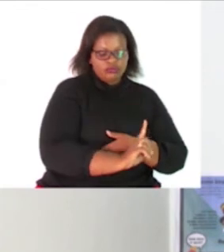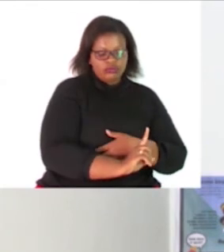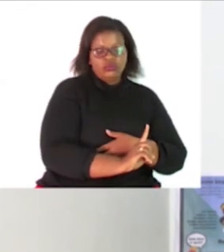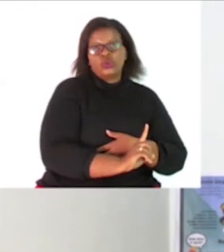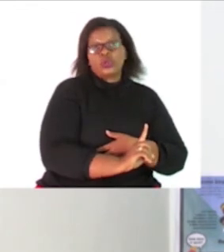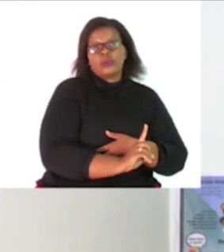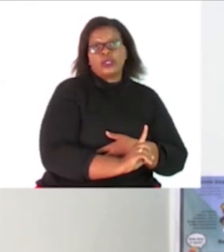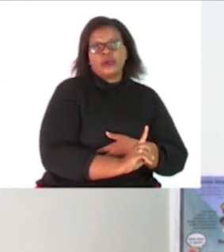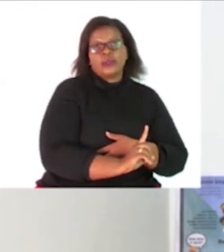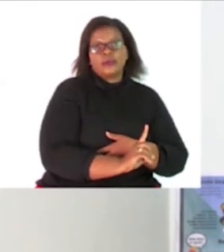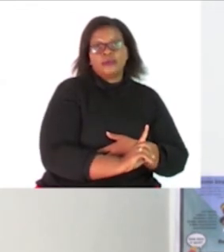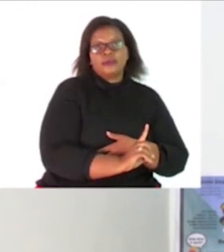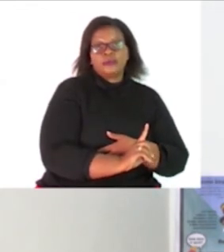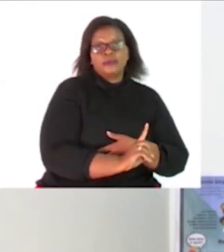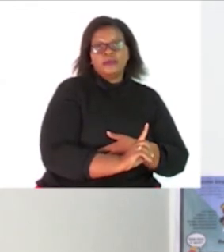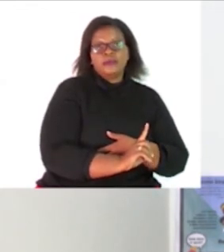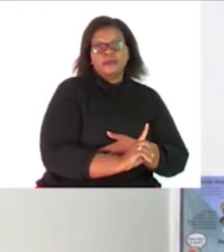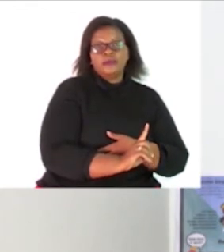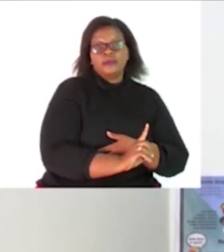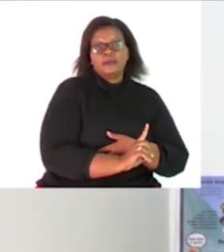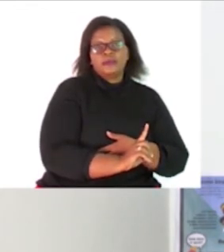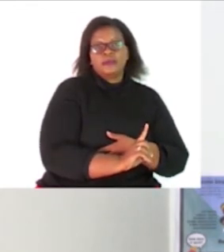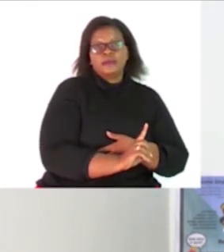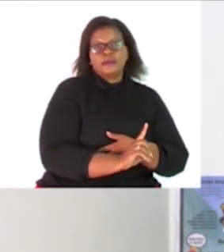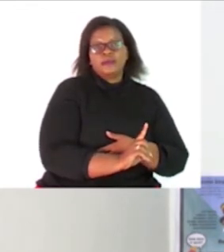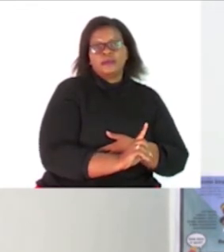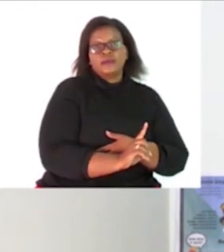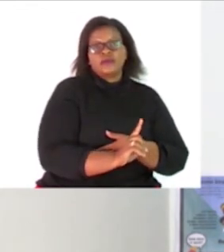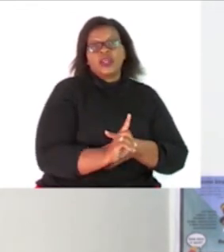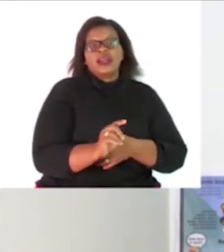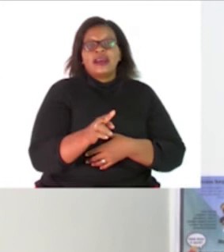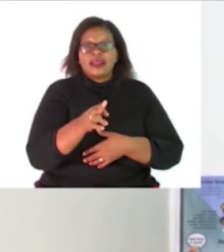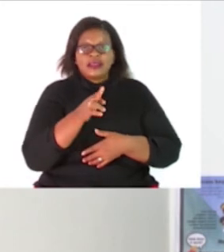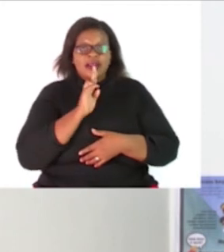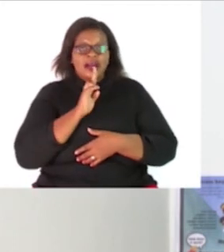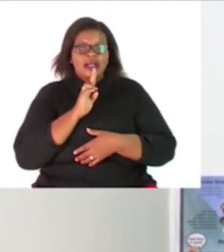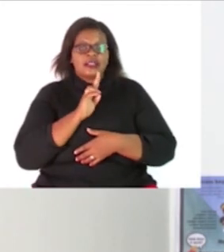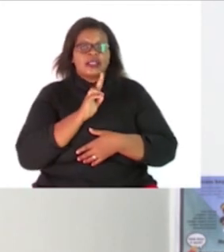with our 1? We bring down our 1 here. So that is our